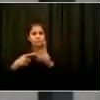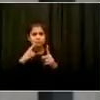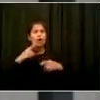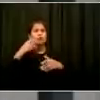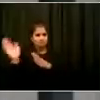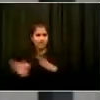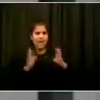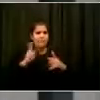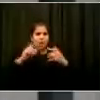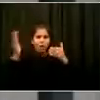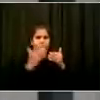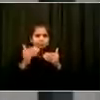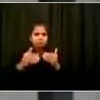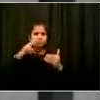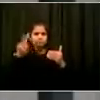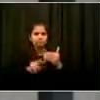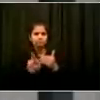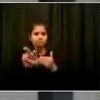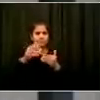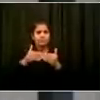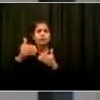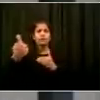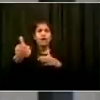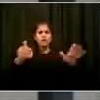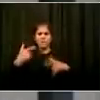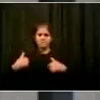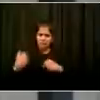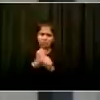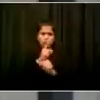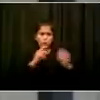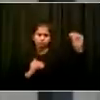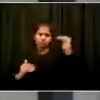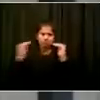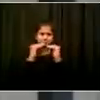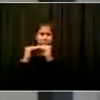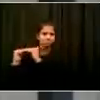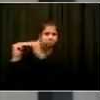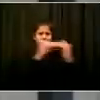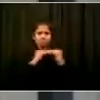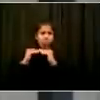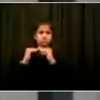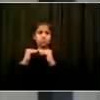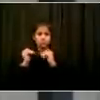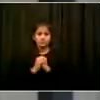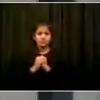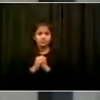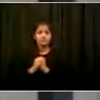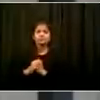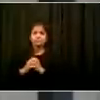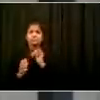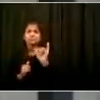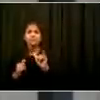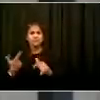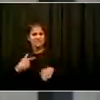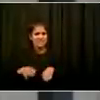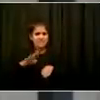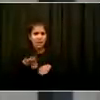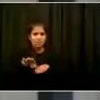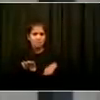towards equitable participation for Black businesses, every step towards acknowledging the disparity in the